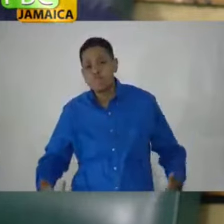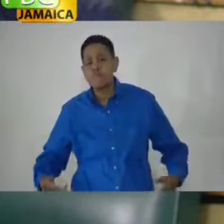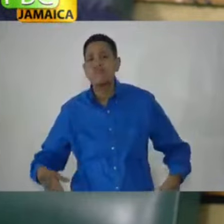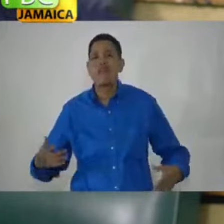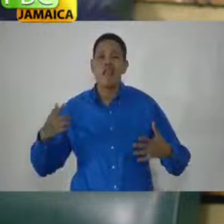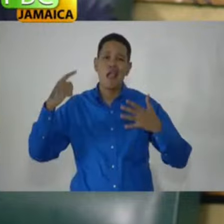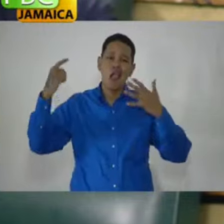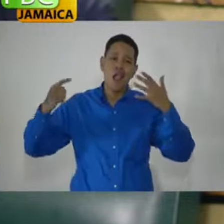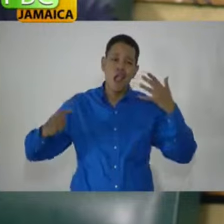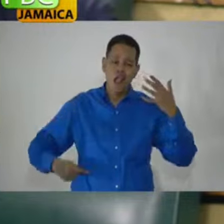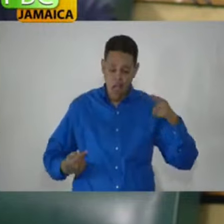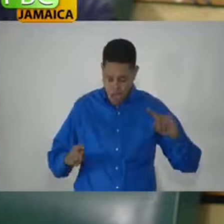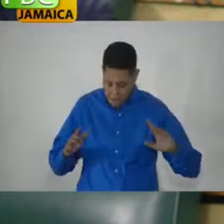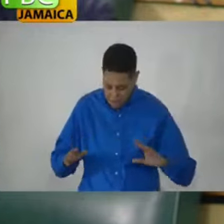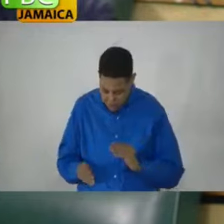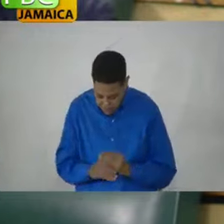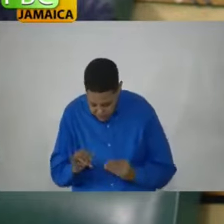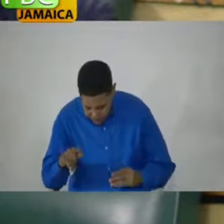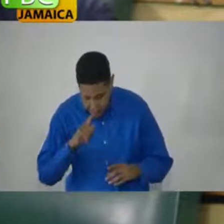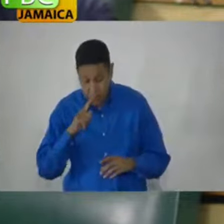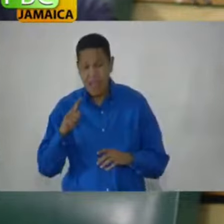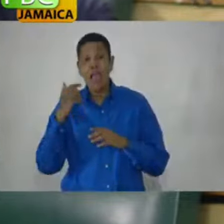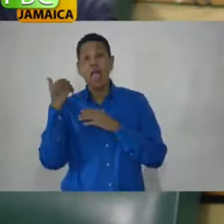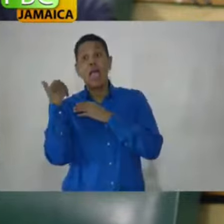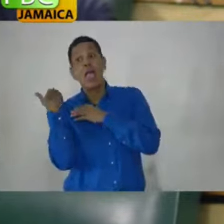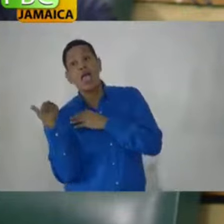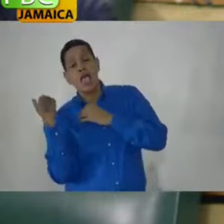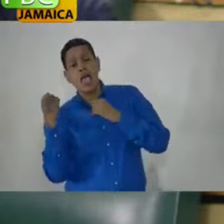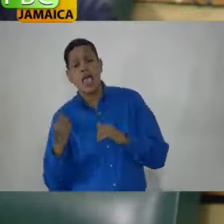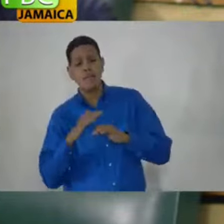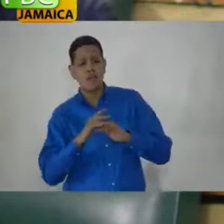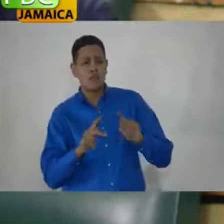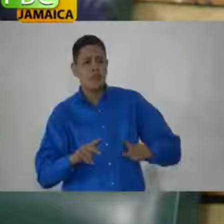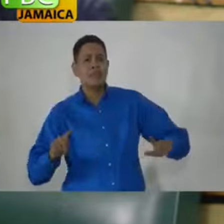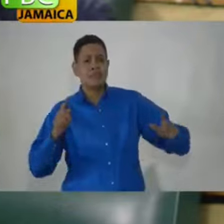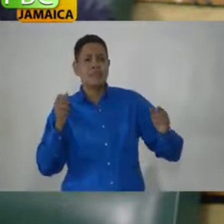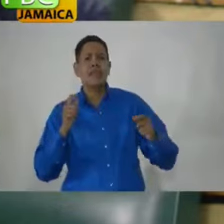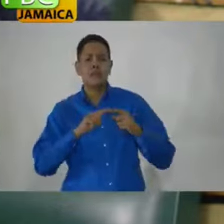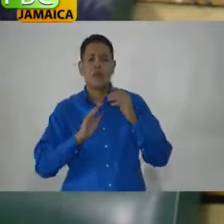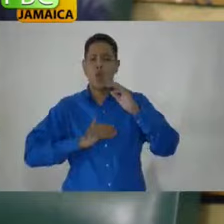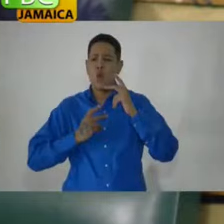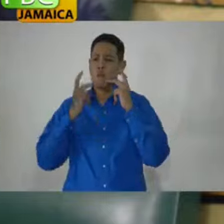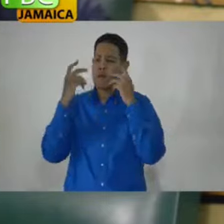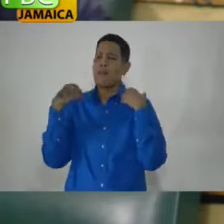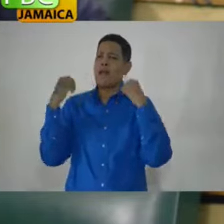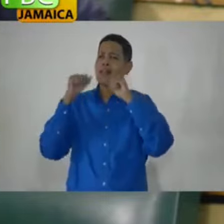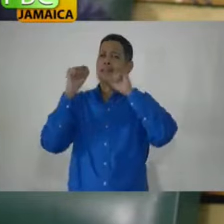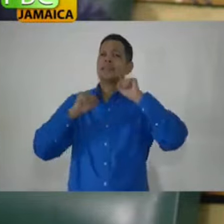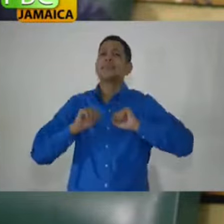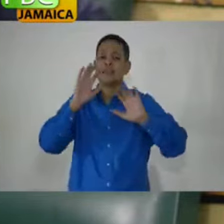hypertension, that bear down so heavily on our people and on our public health